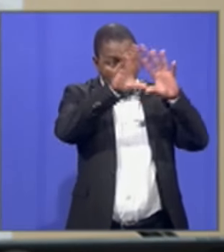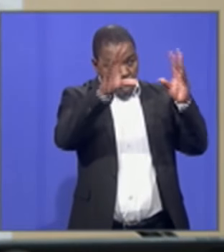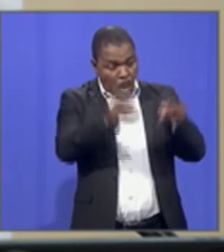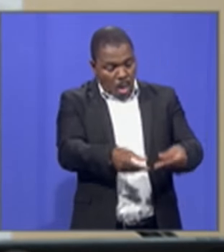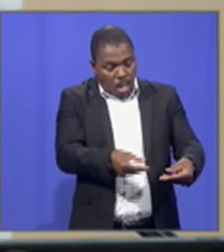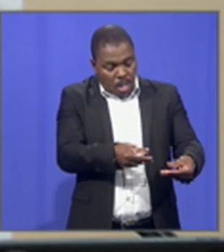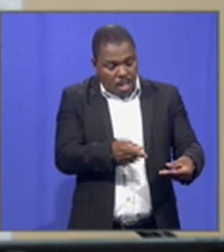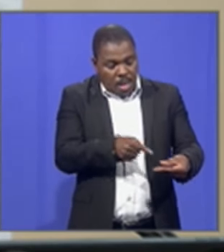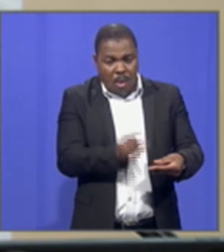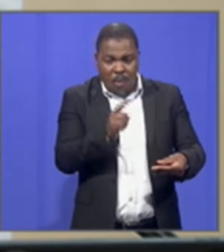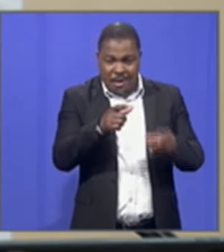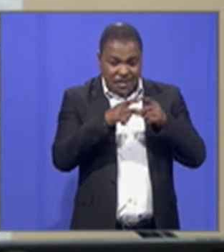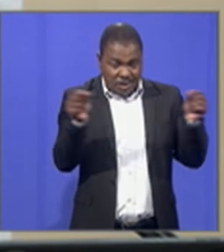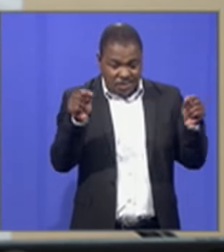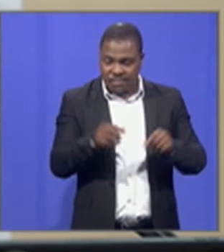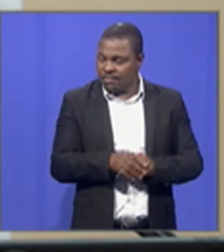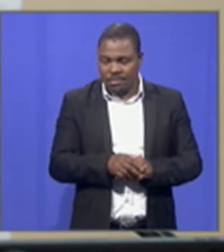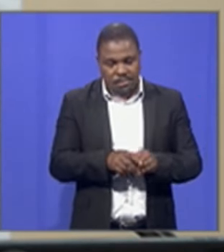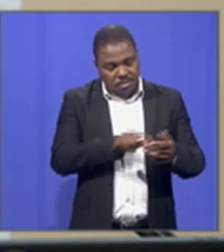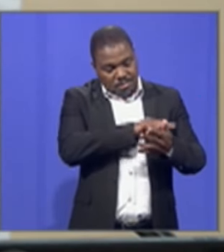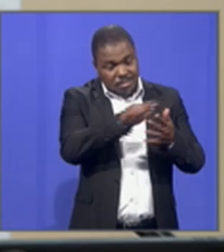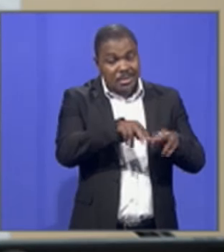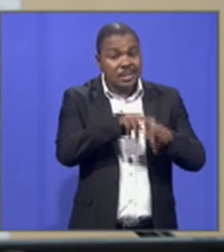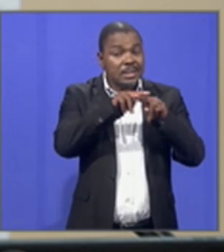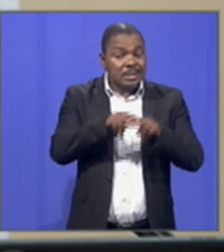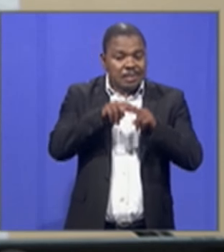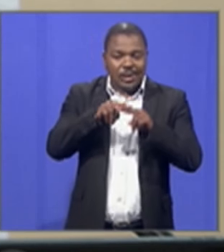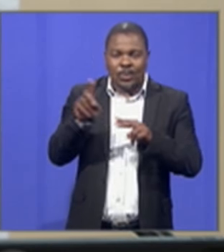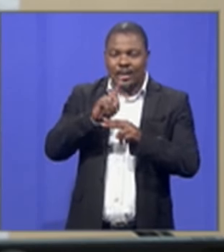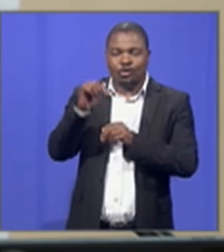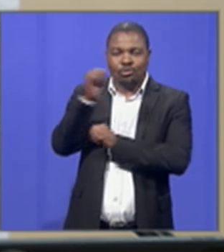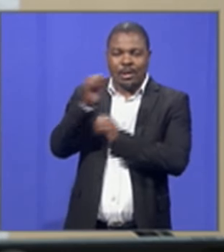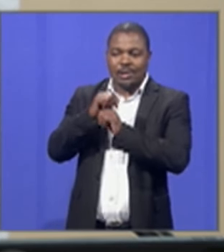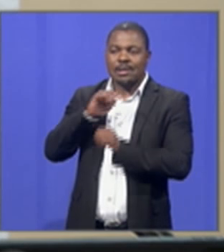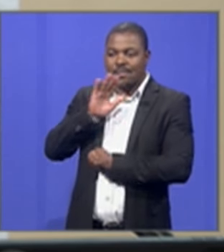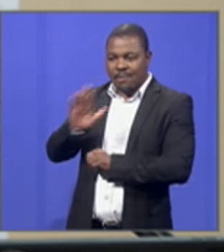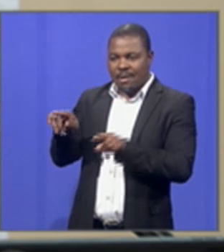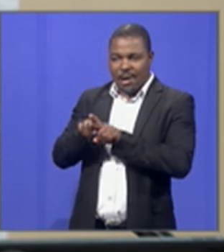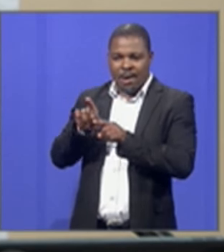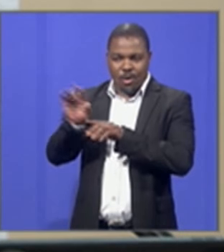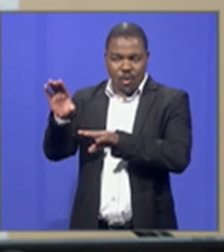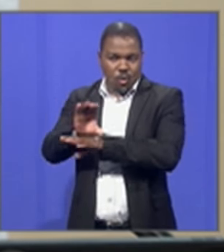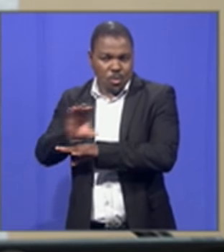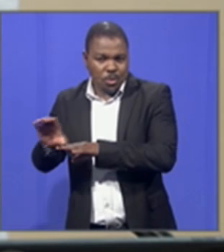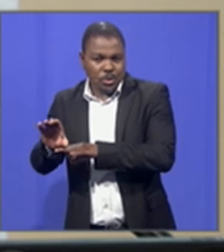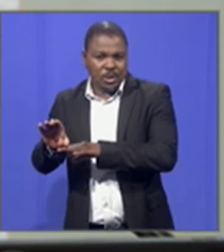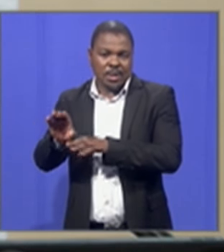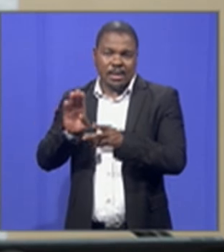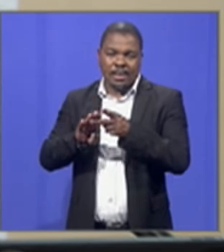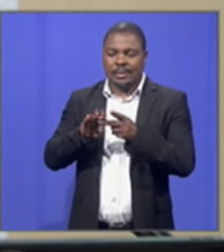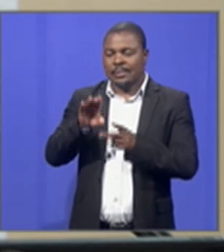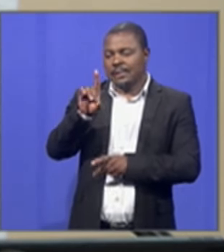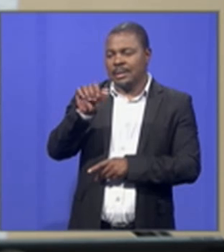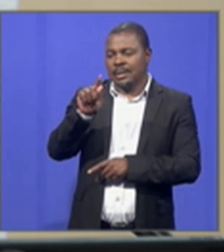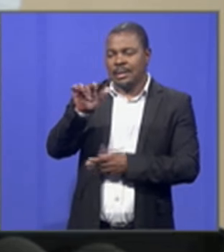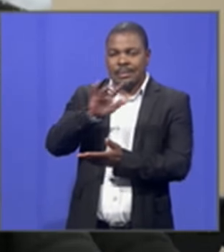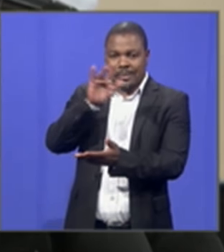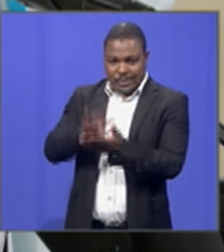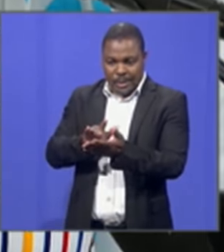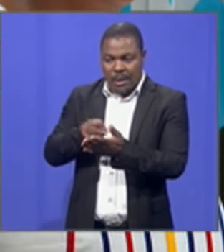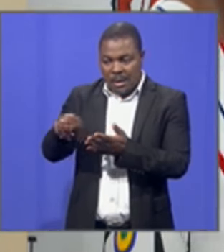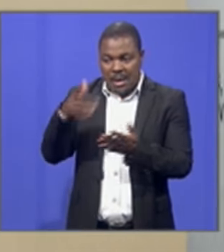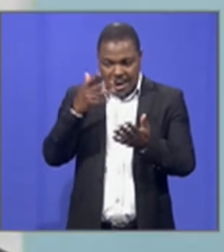alone. Each depends on physical infrastructure, on compute, on a data center to become